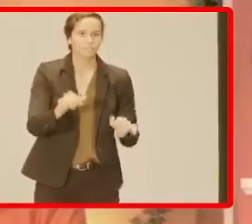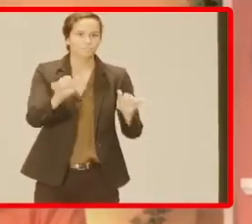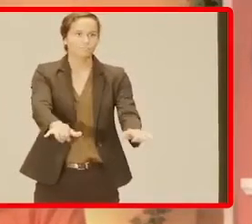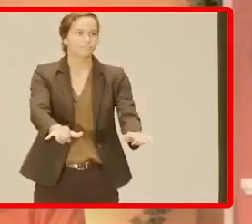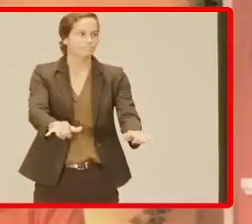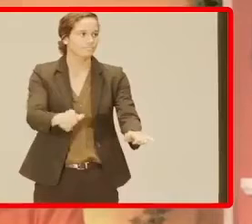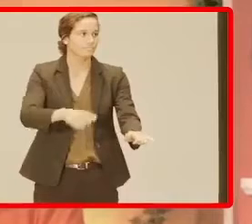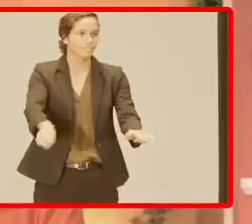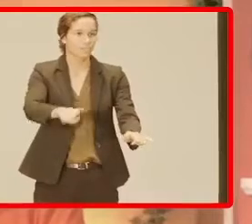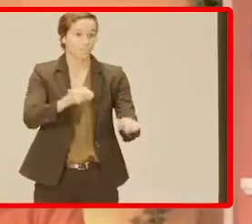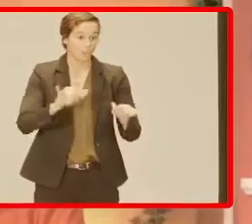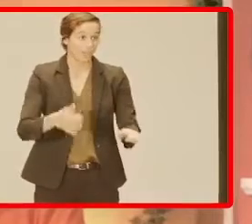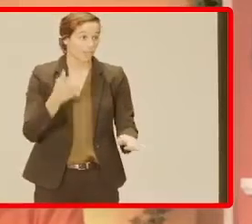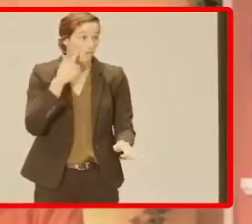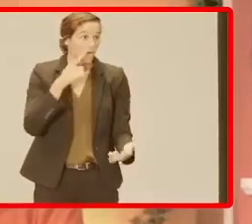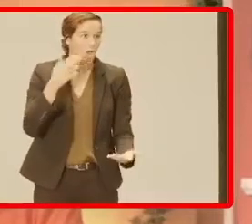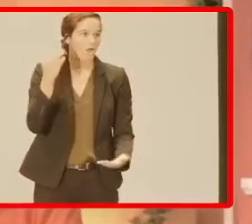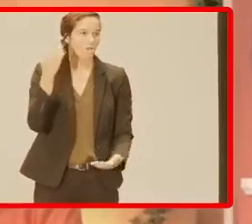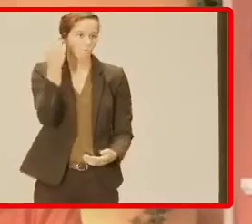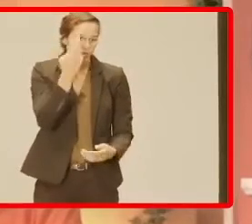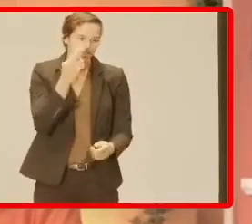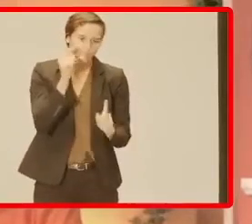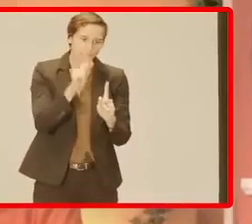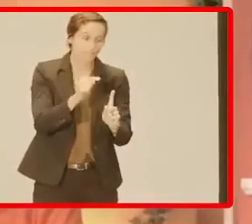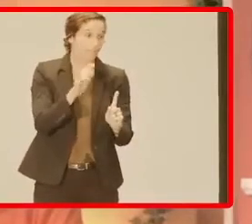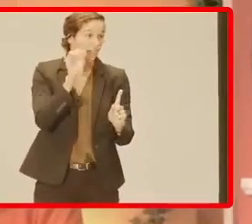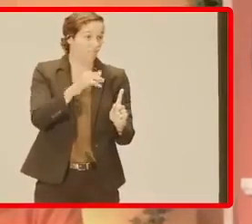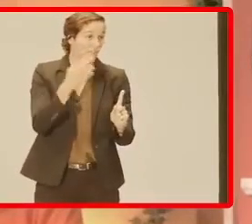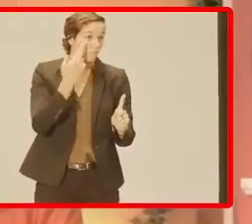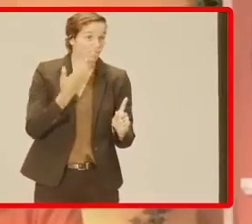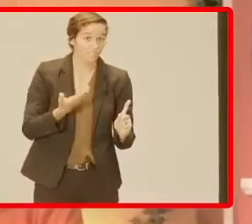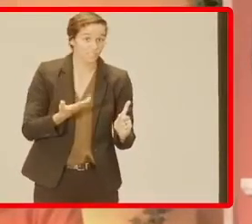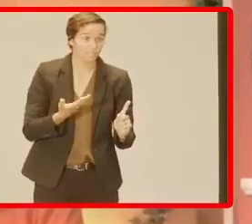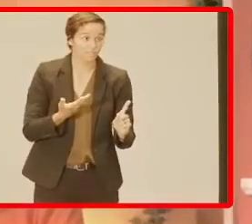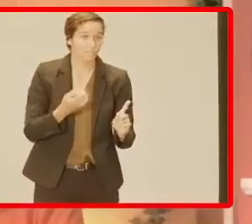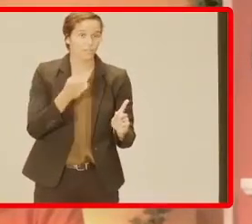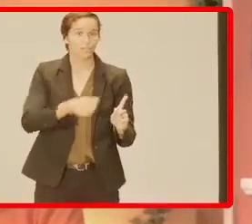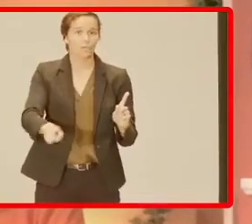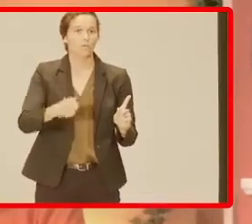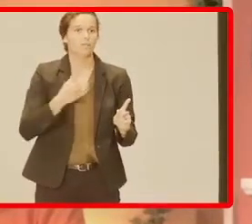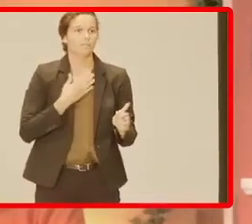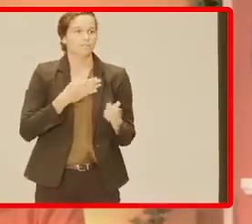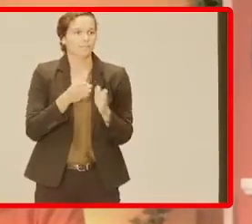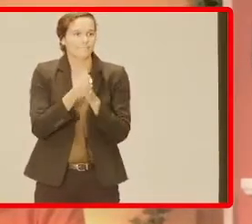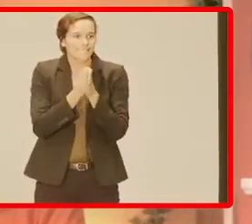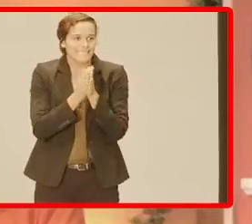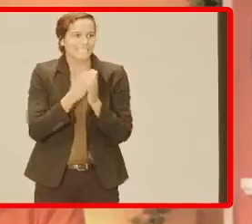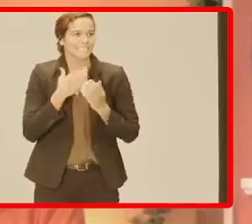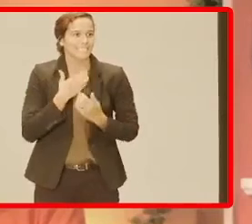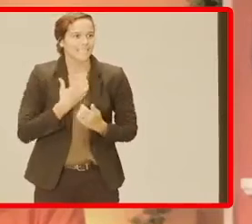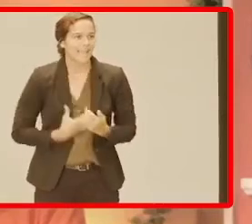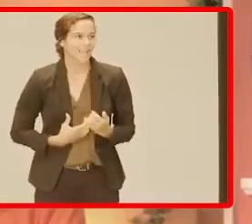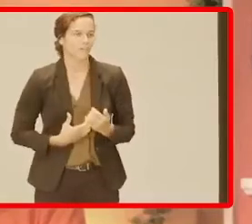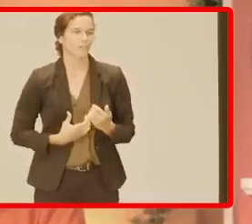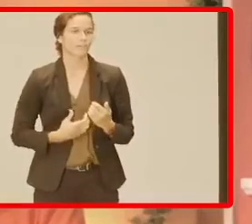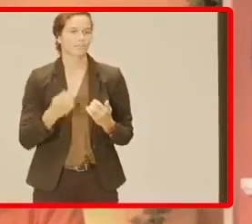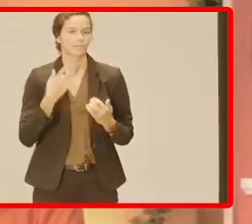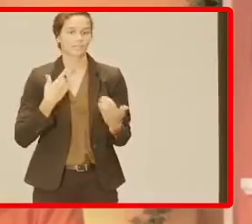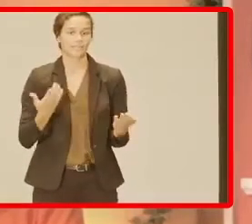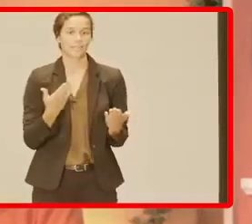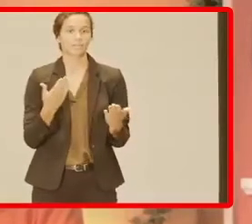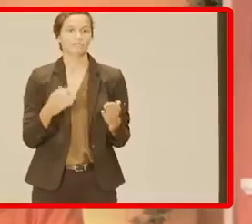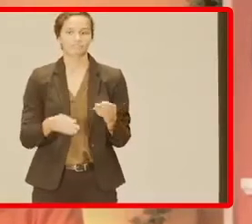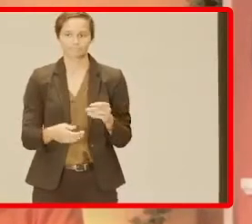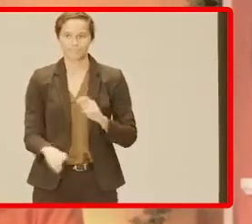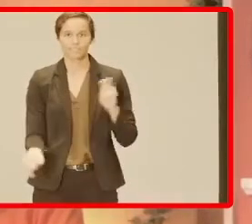a reason. And the reason is you have the desire to make a difference, and I